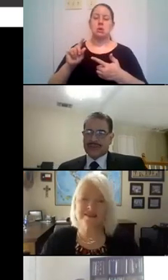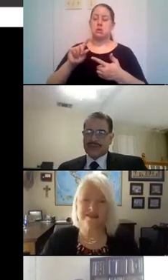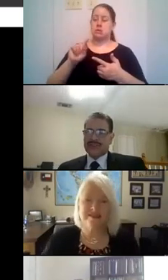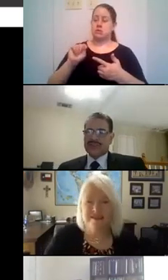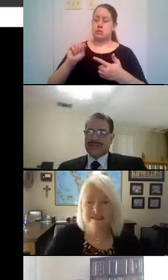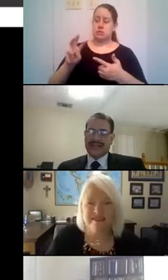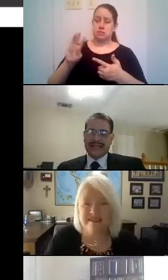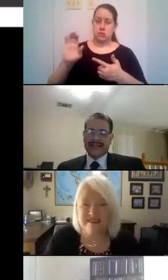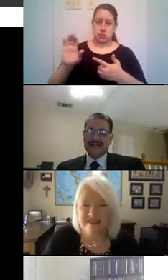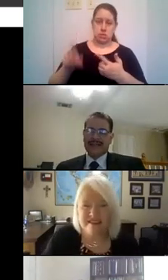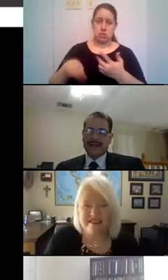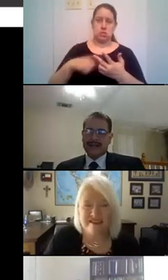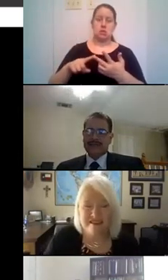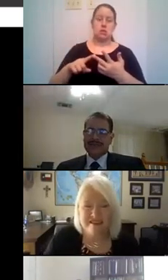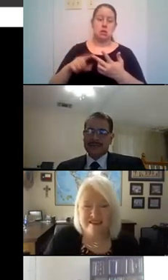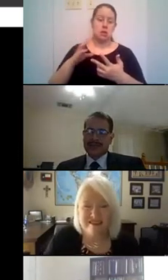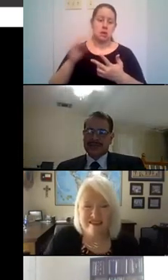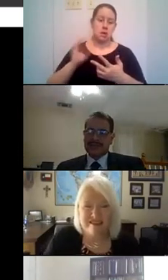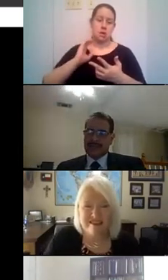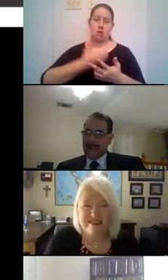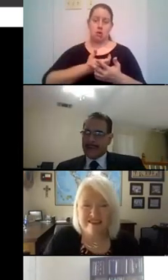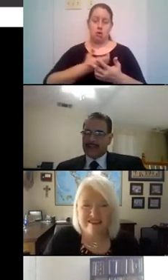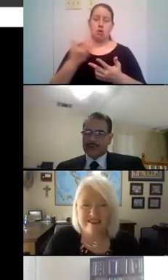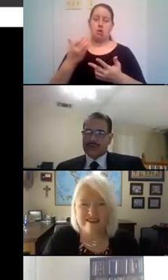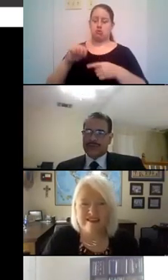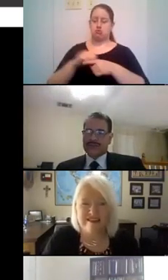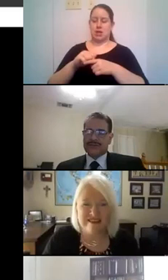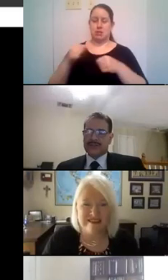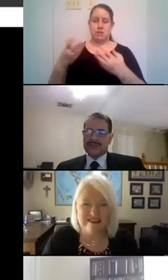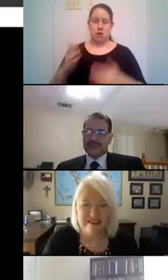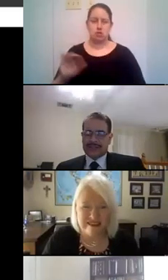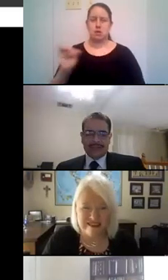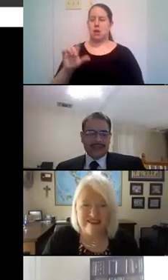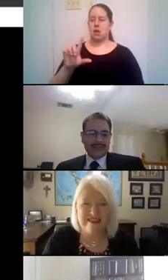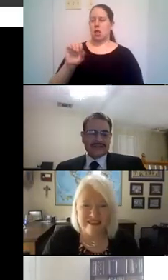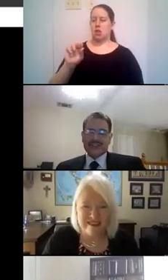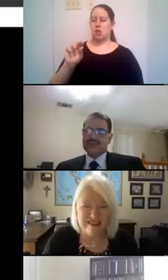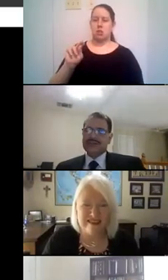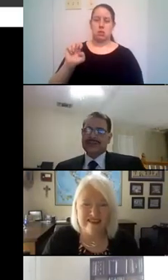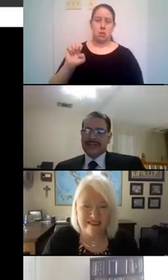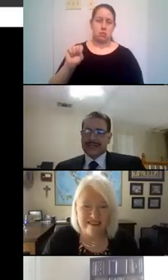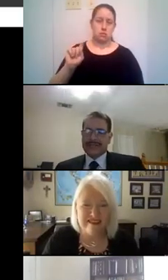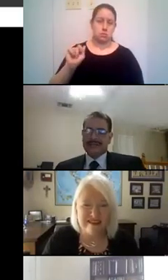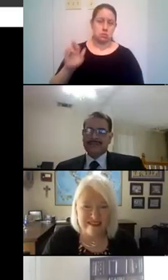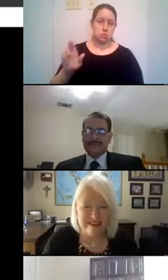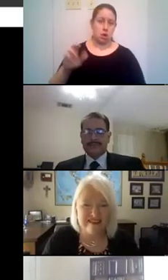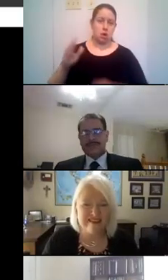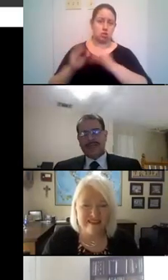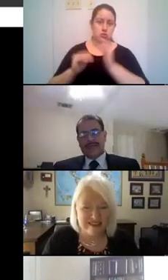Workforce Commission, and our training providers like Lone Star Construction, Digital